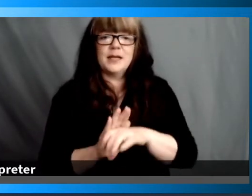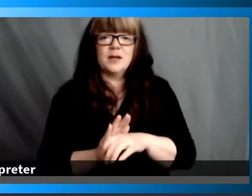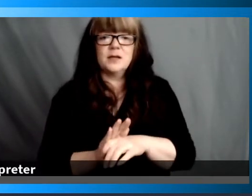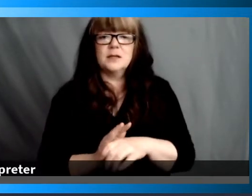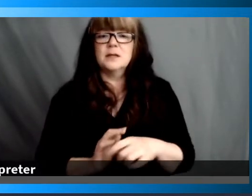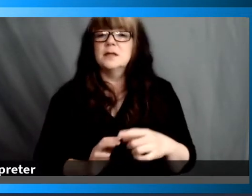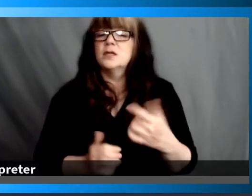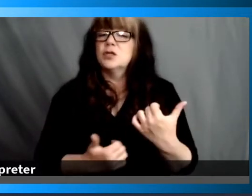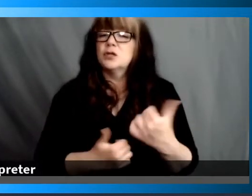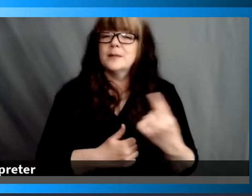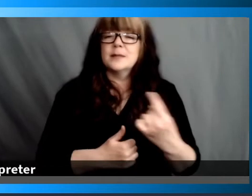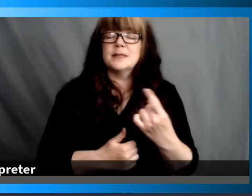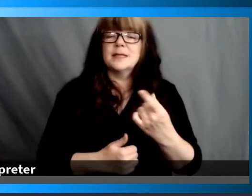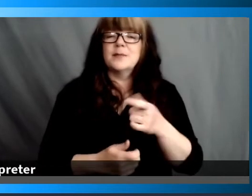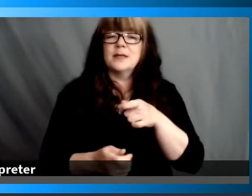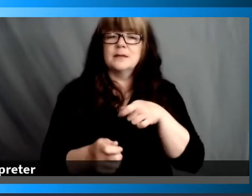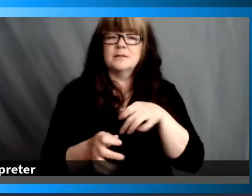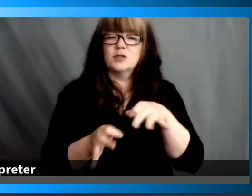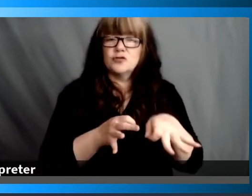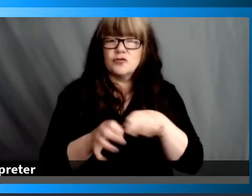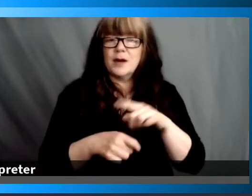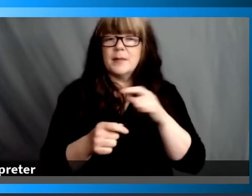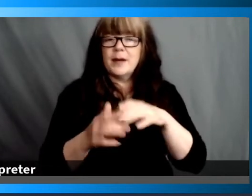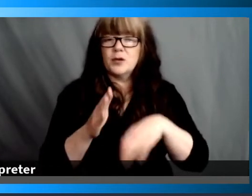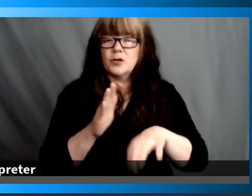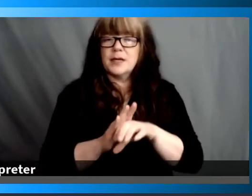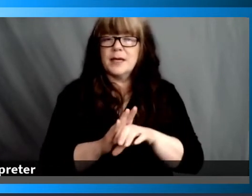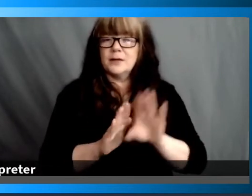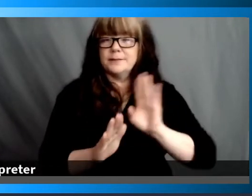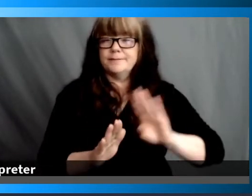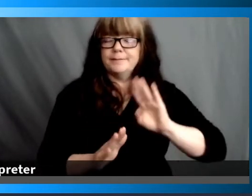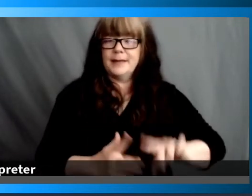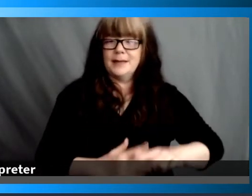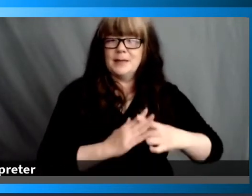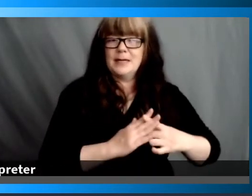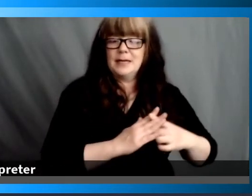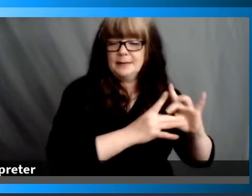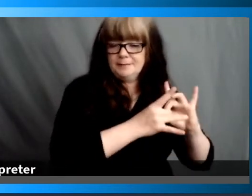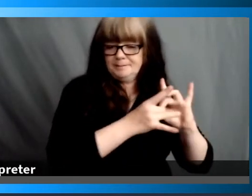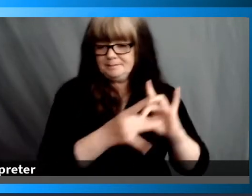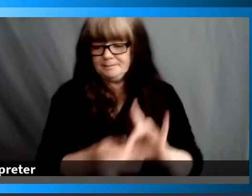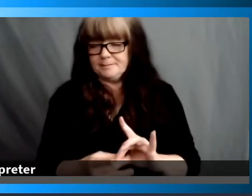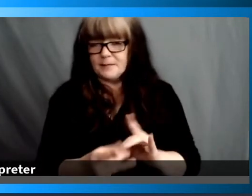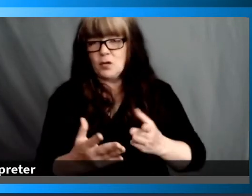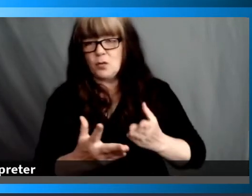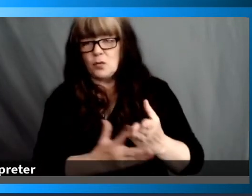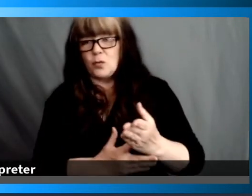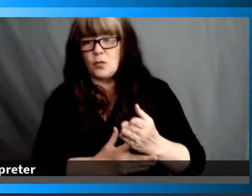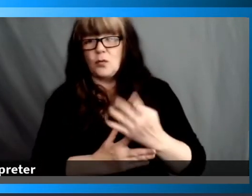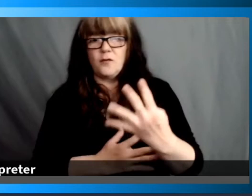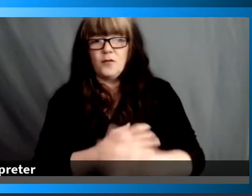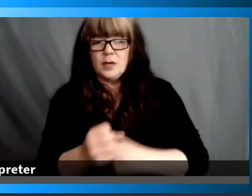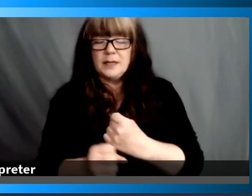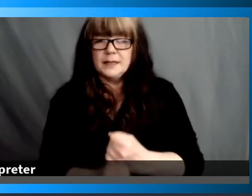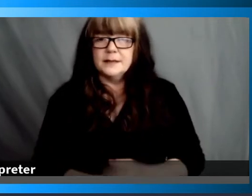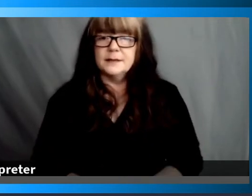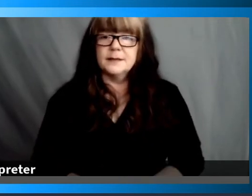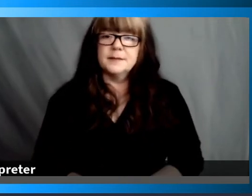your character as a central piece or tenet of who they are that has remained true all the way through the show?